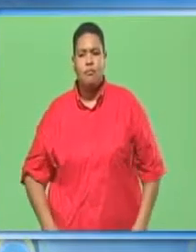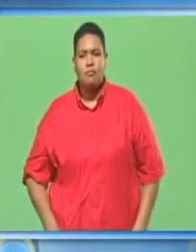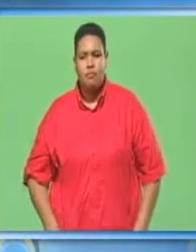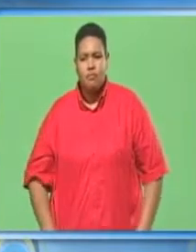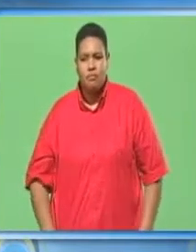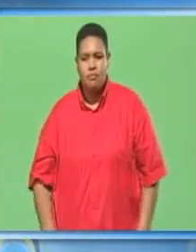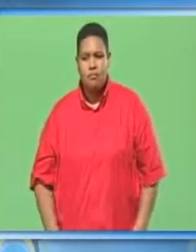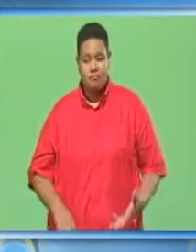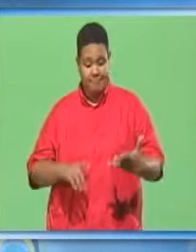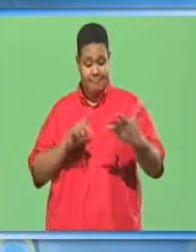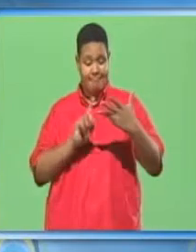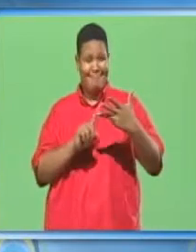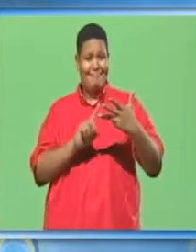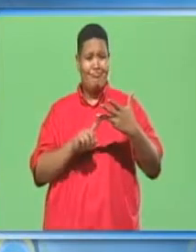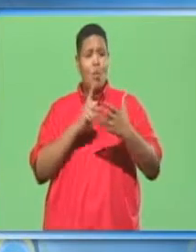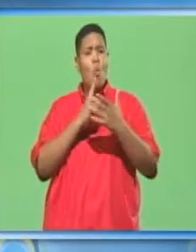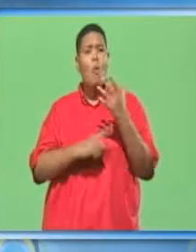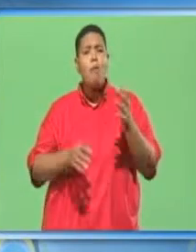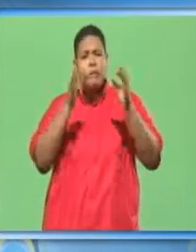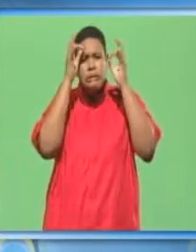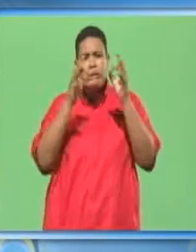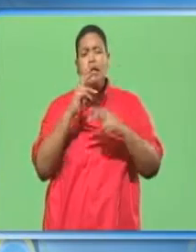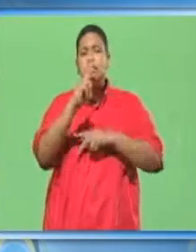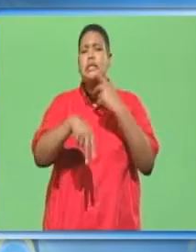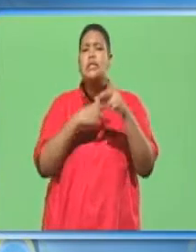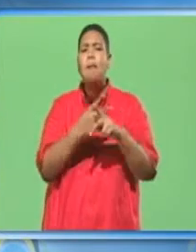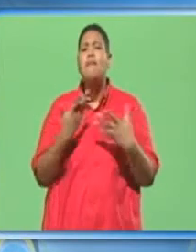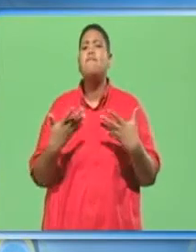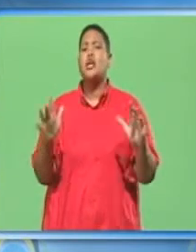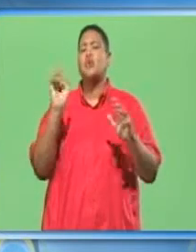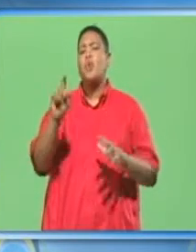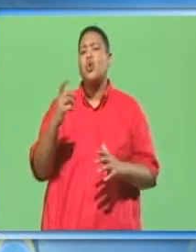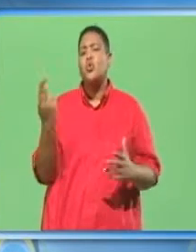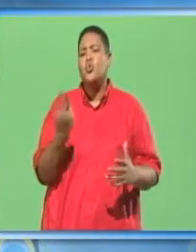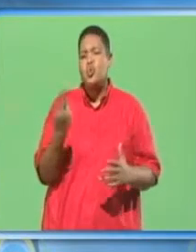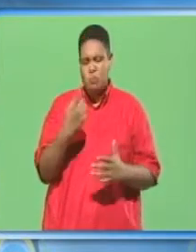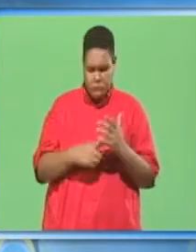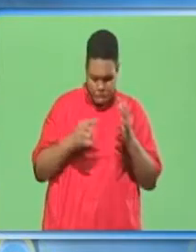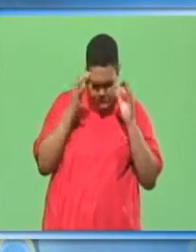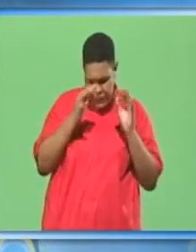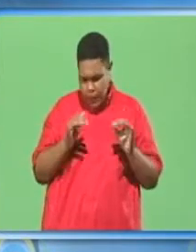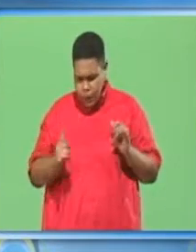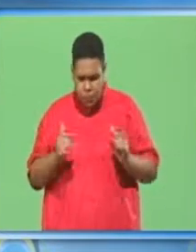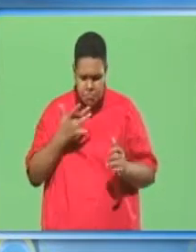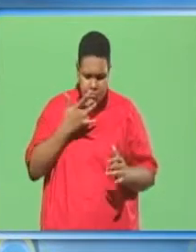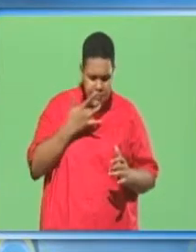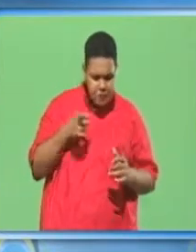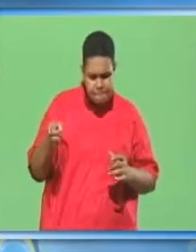4. What determines a type of finish to be used?